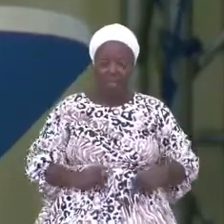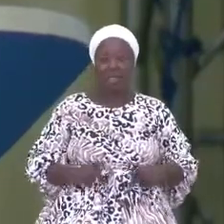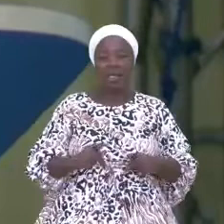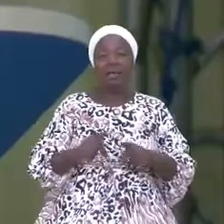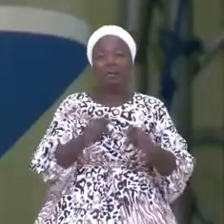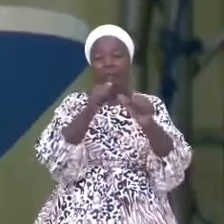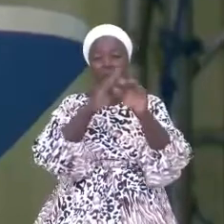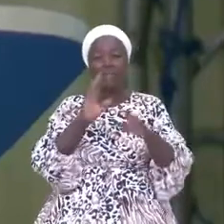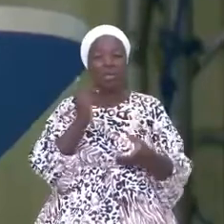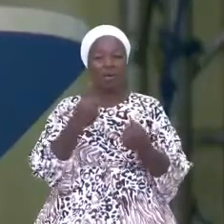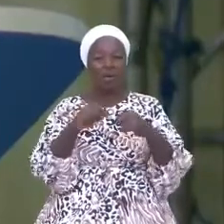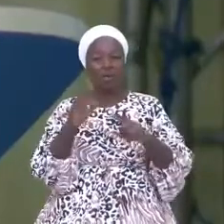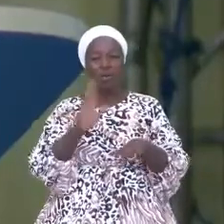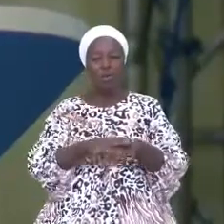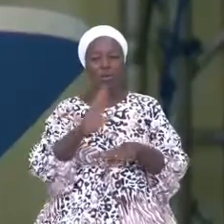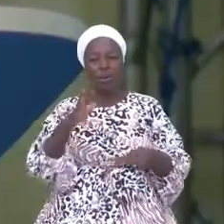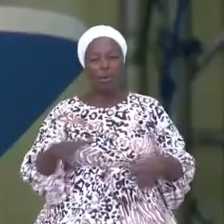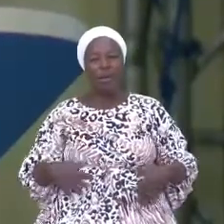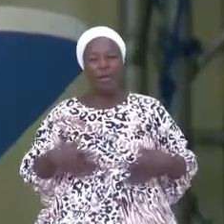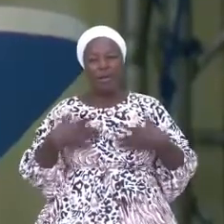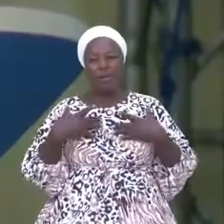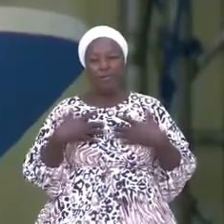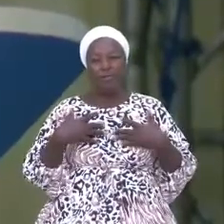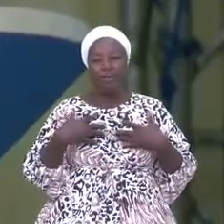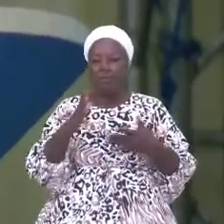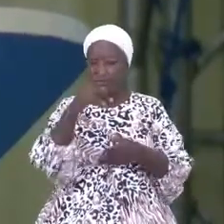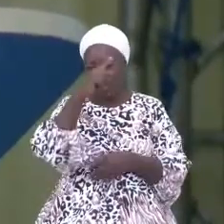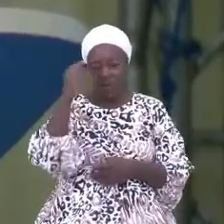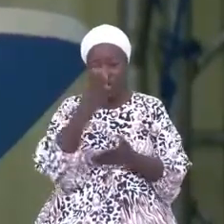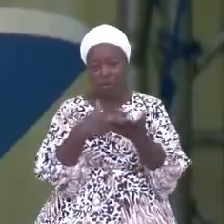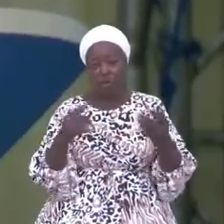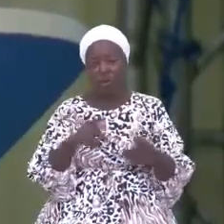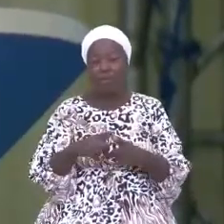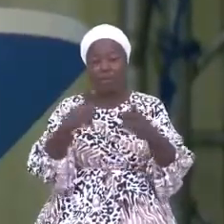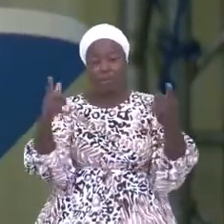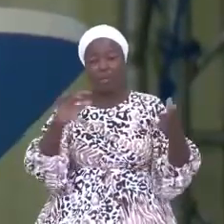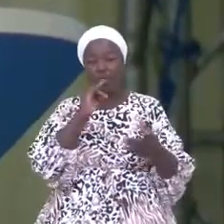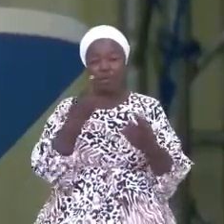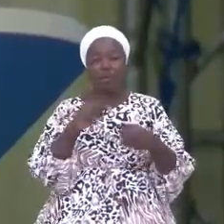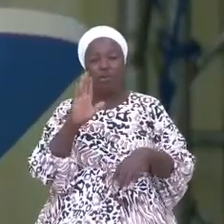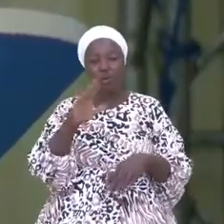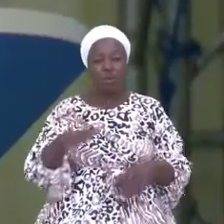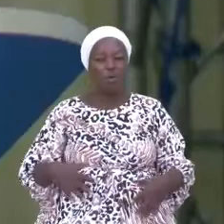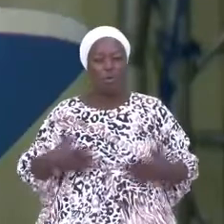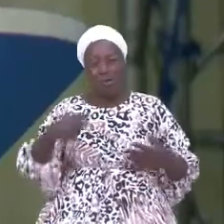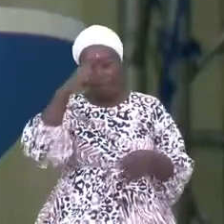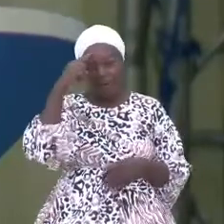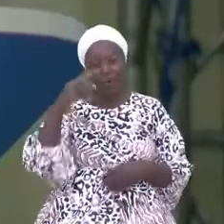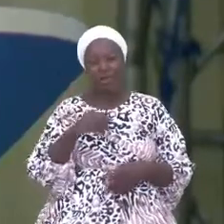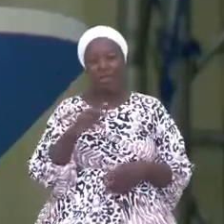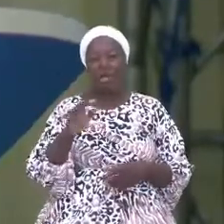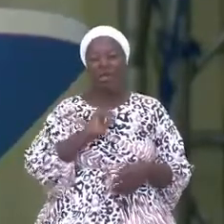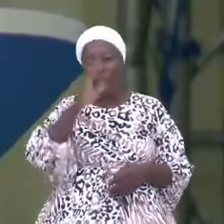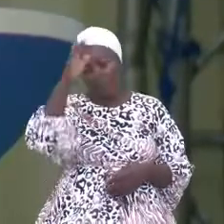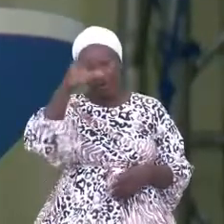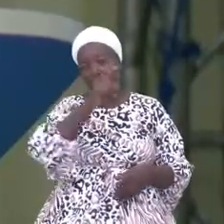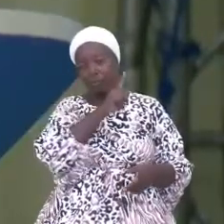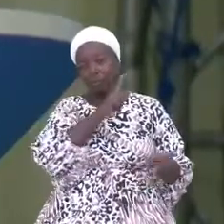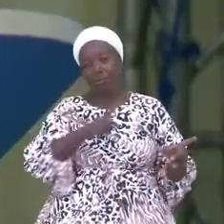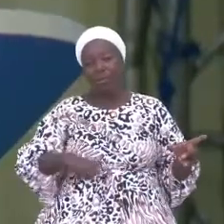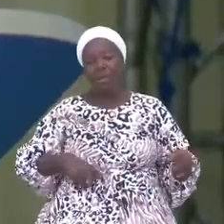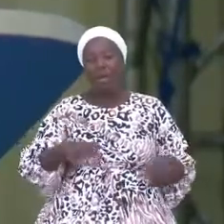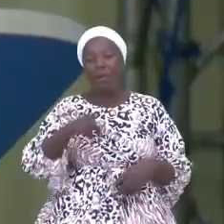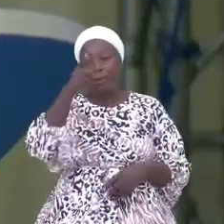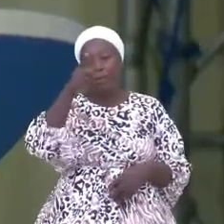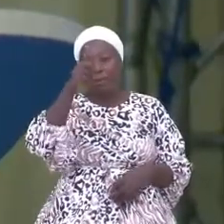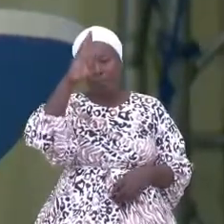miracle. Something big is coming your way. If you believe it, can I hear you say